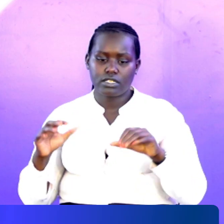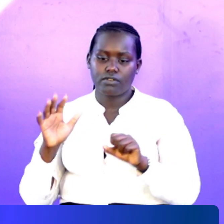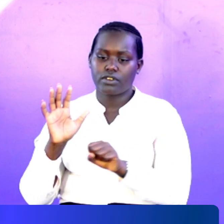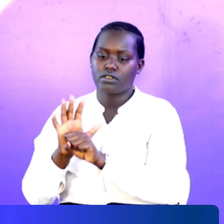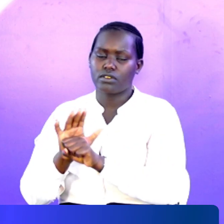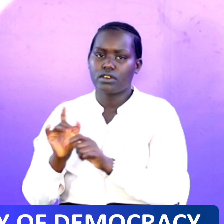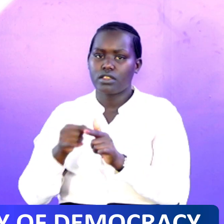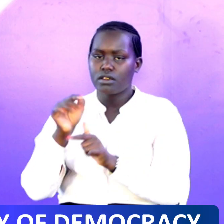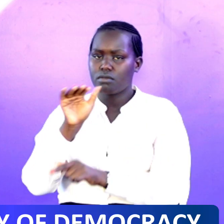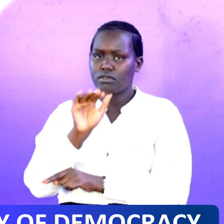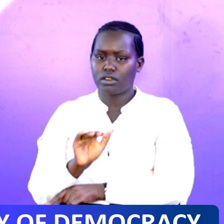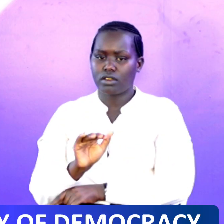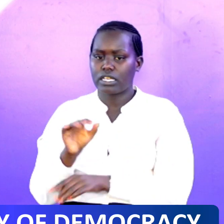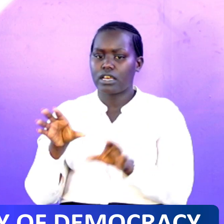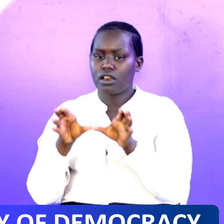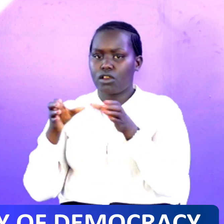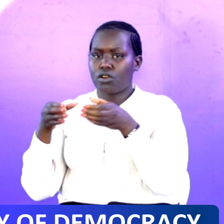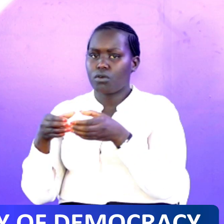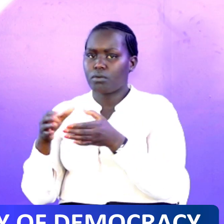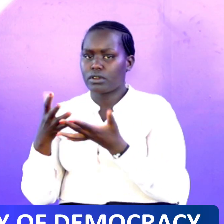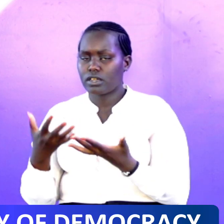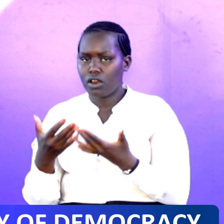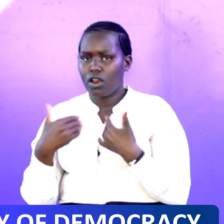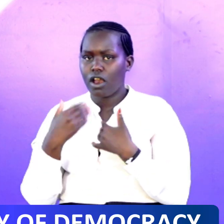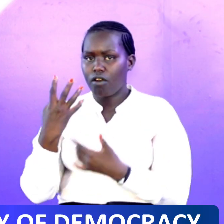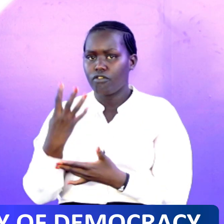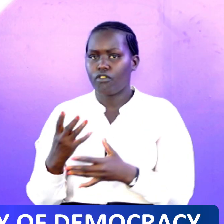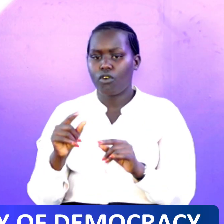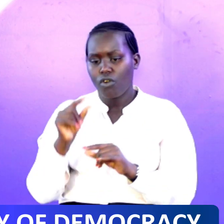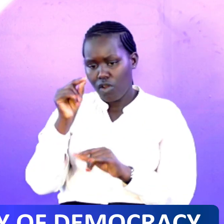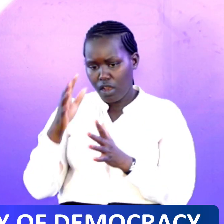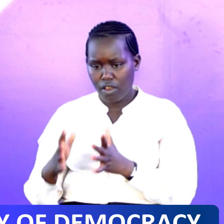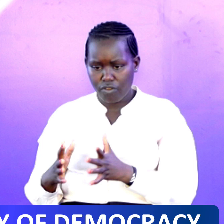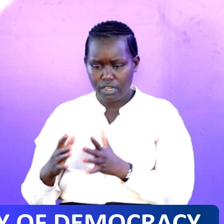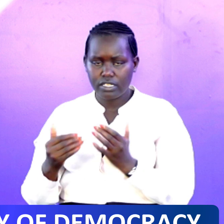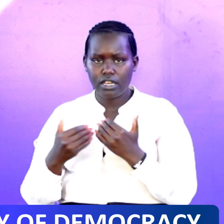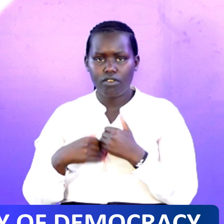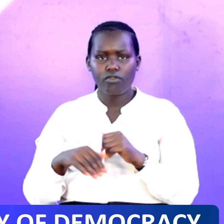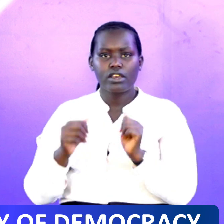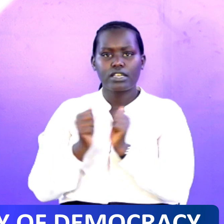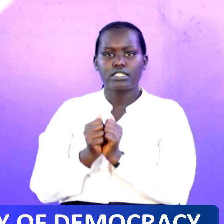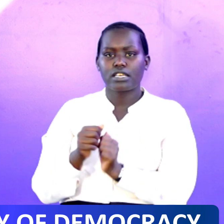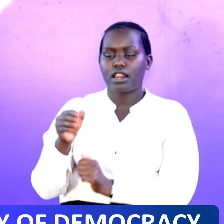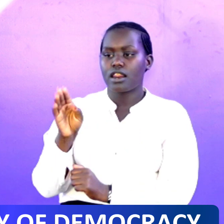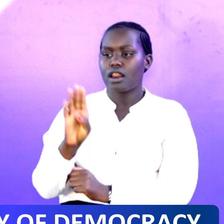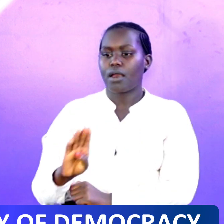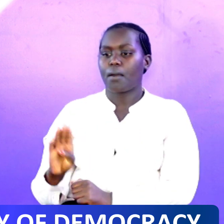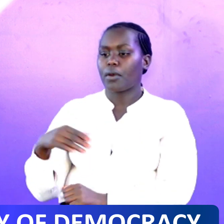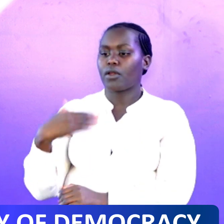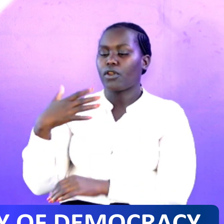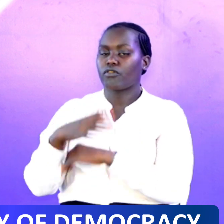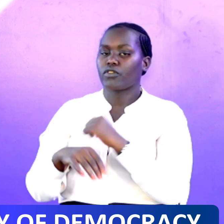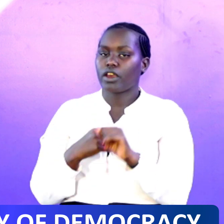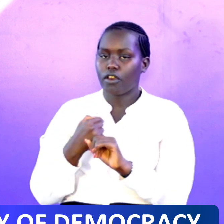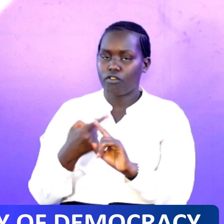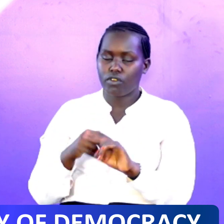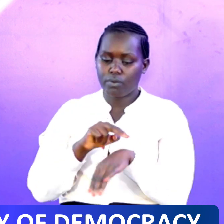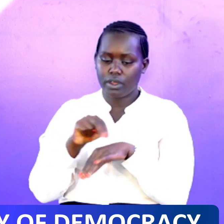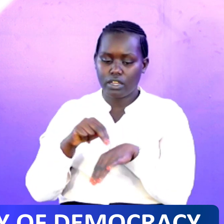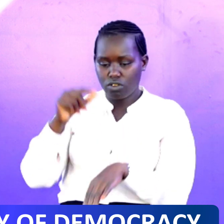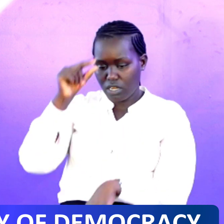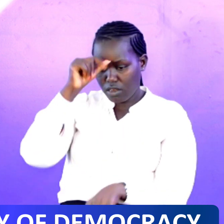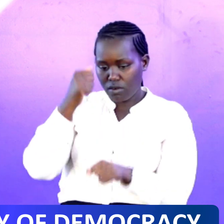him, your community now has 4 governors, isn't it? Receiving 10 billion per year from national government. What are they doing